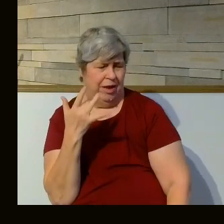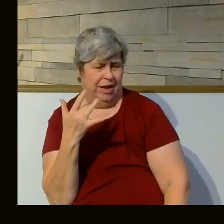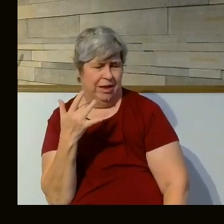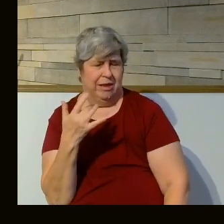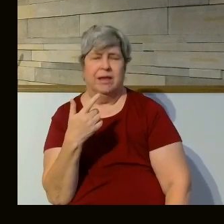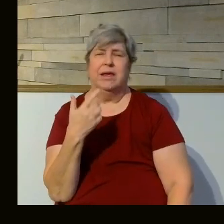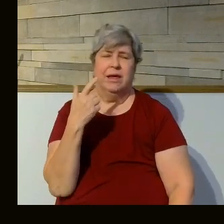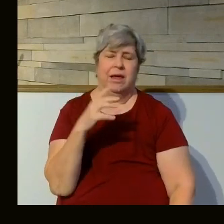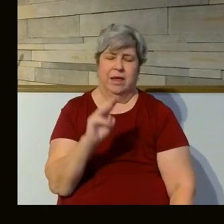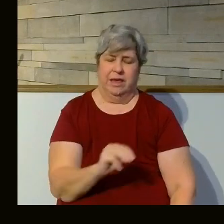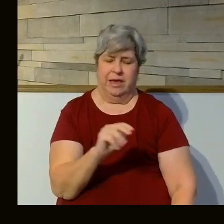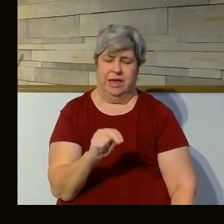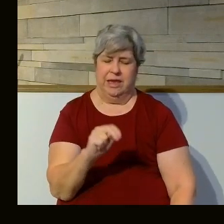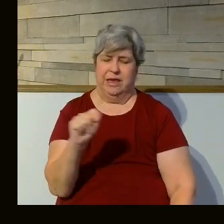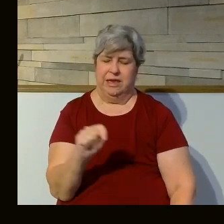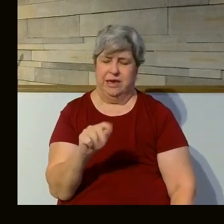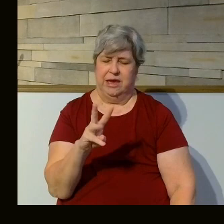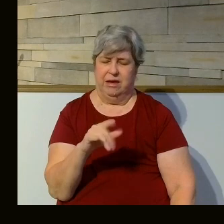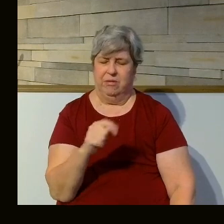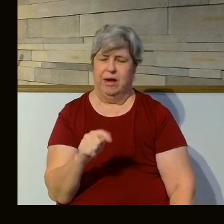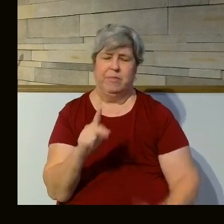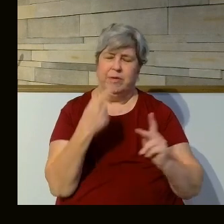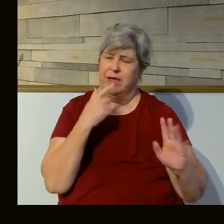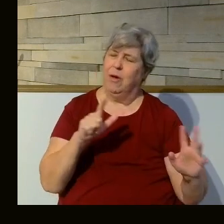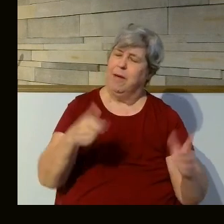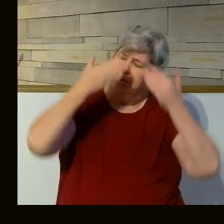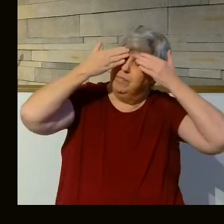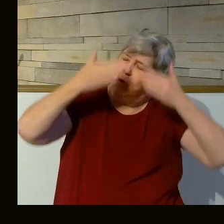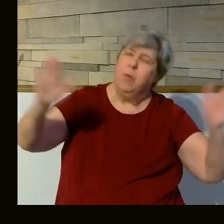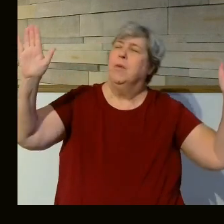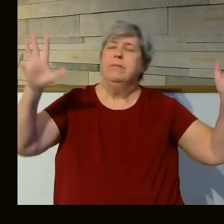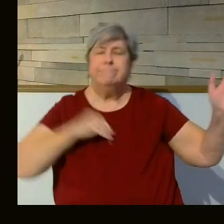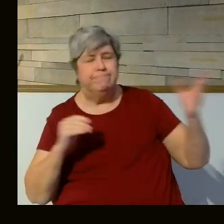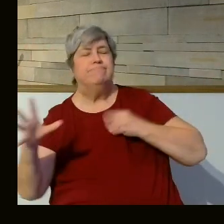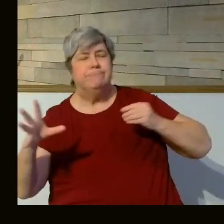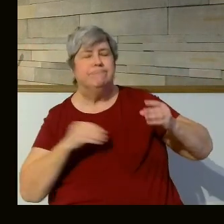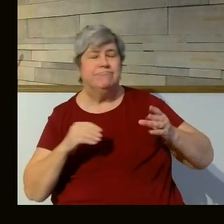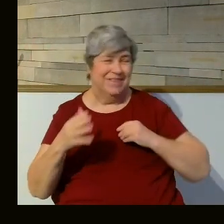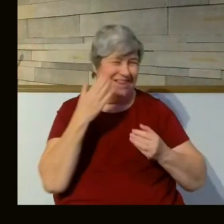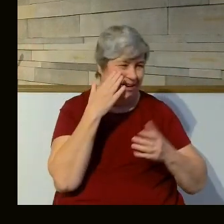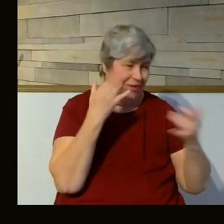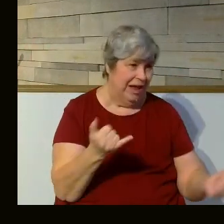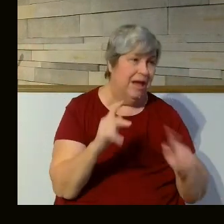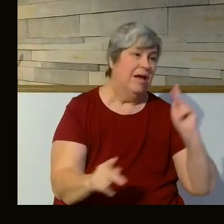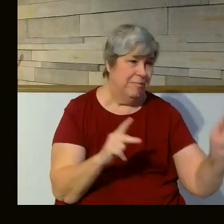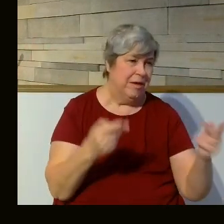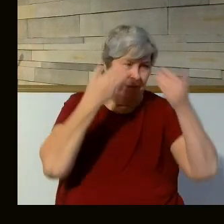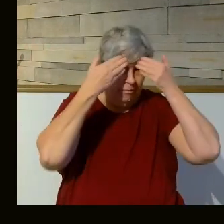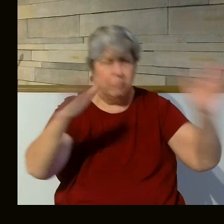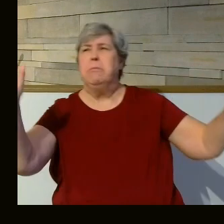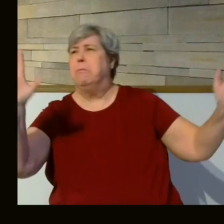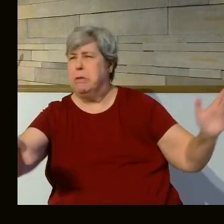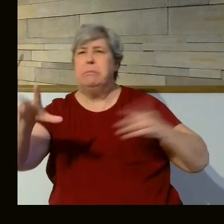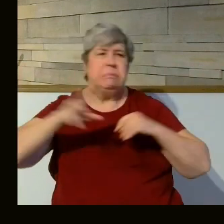has noted that many who view tolerance and open-mindedness, and aren't we in a time period of tolerance and